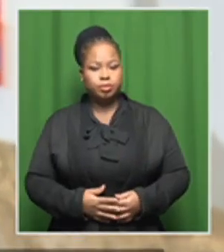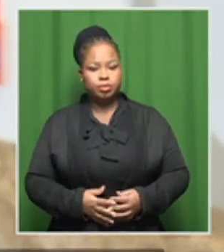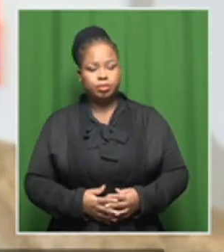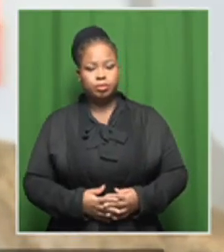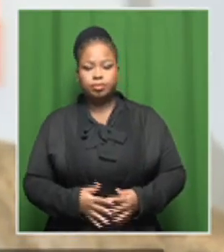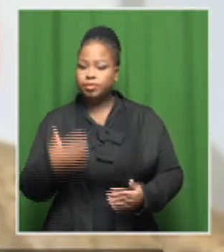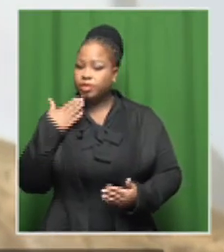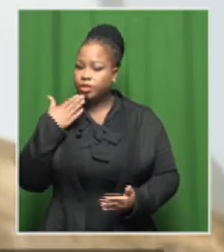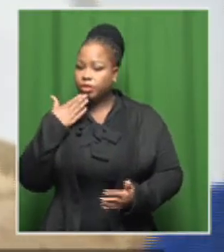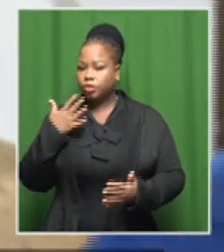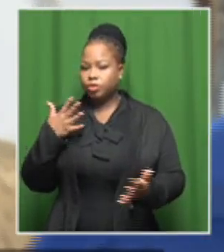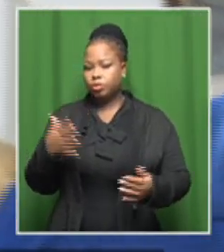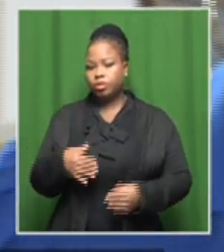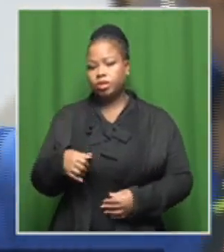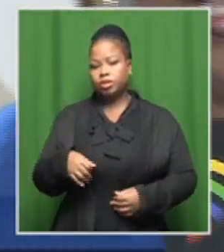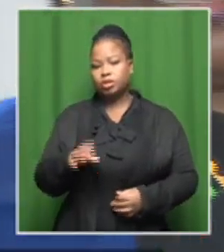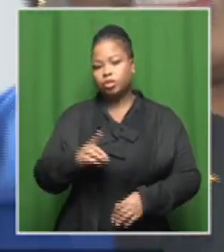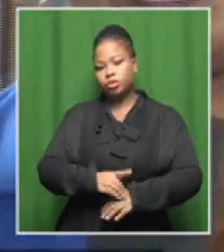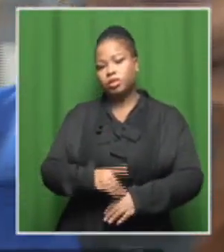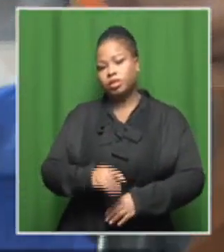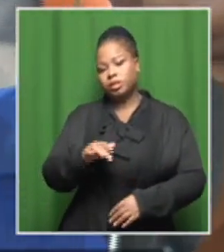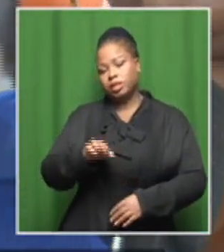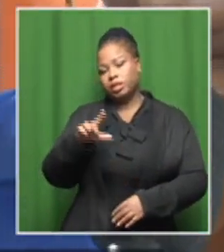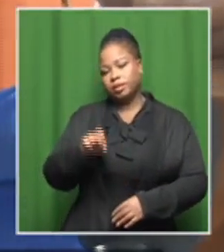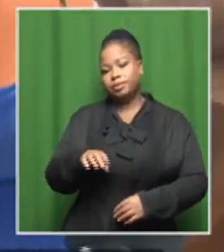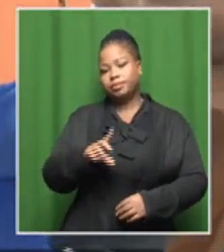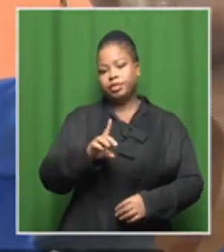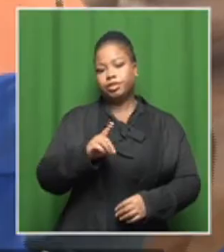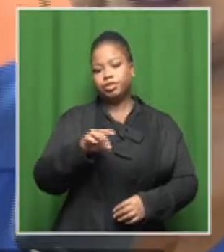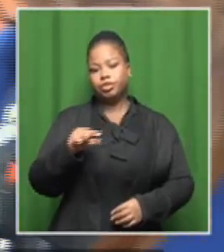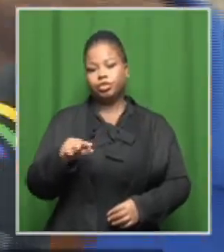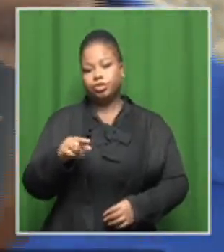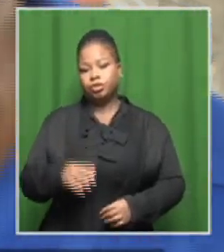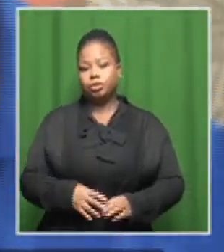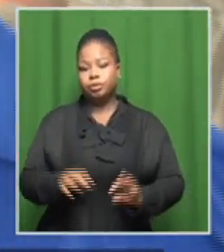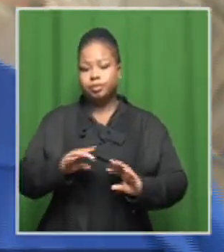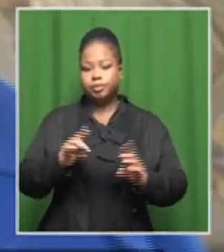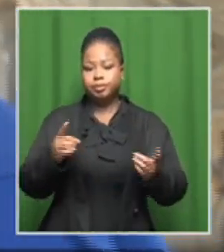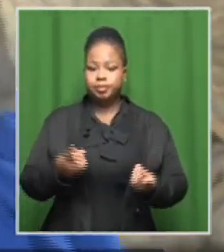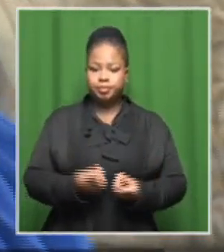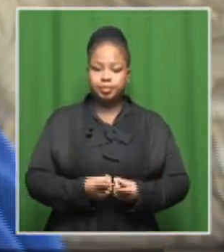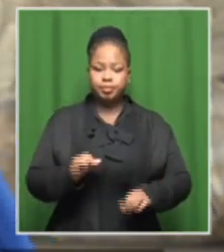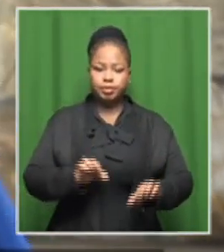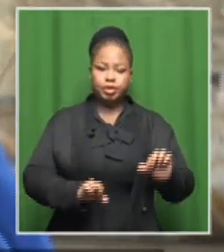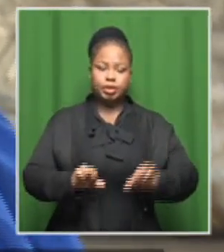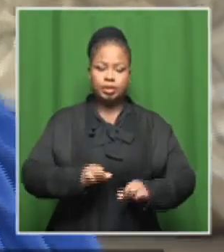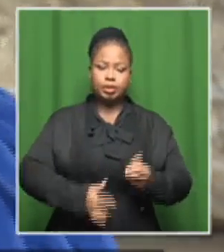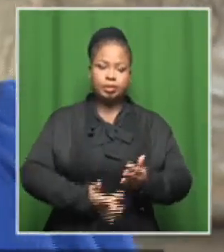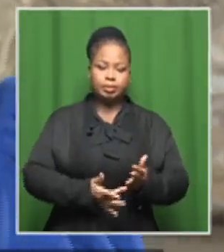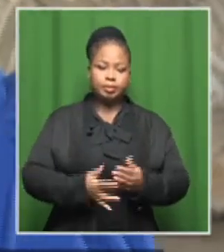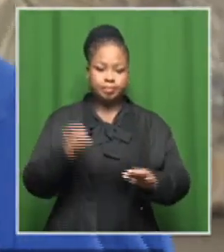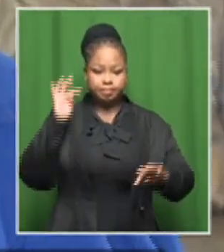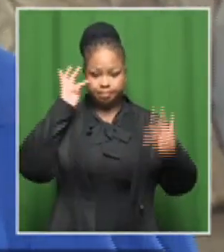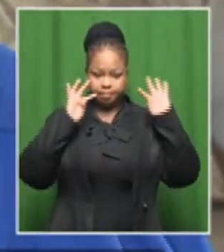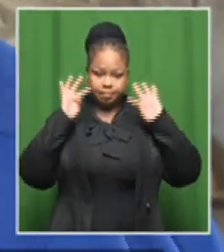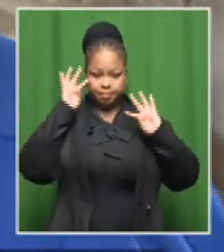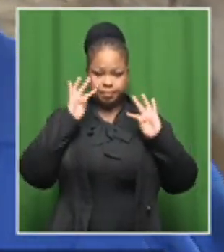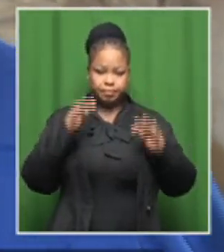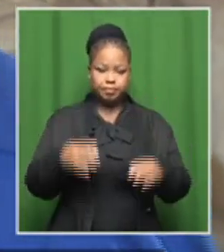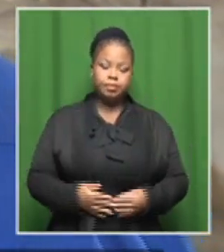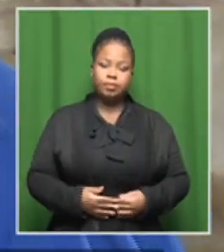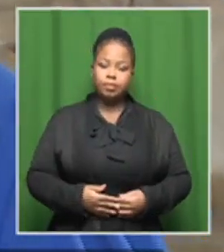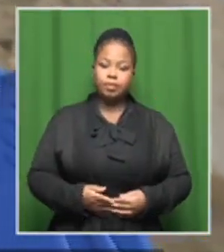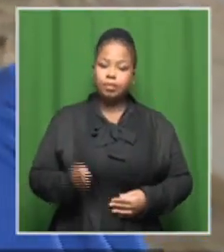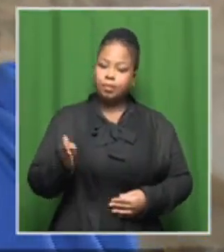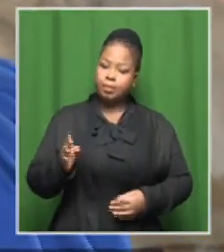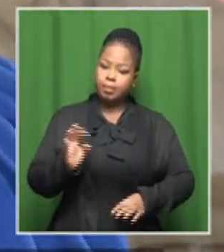Well, thank you so much, Dr. Cele, the Director General in the Department of Science, Technology and Innovation, and just talking